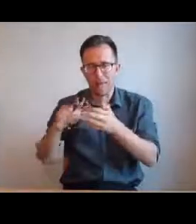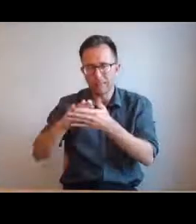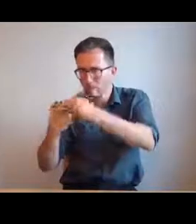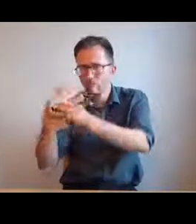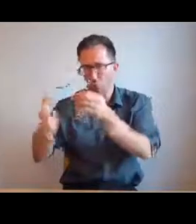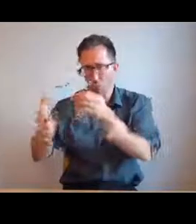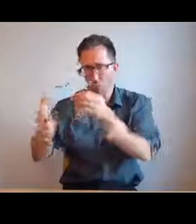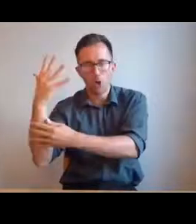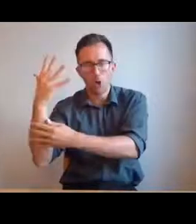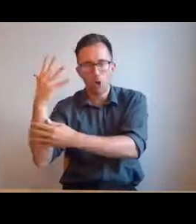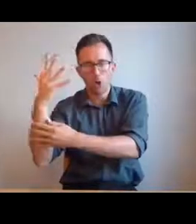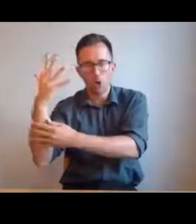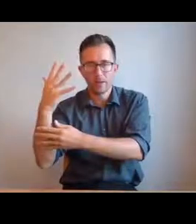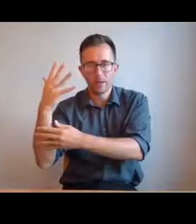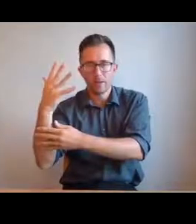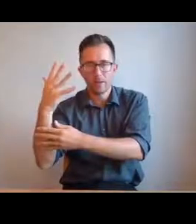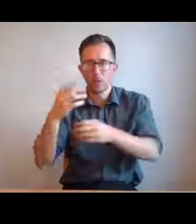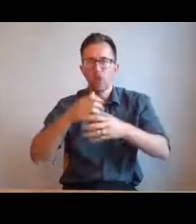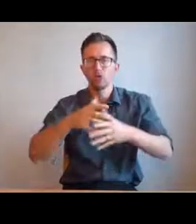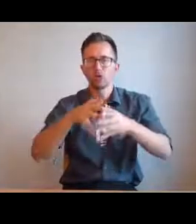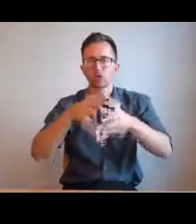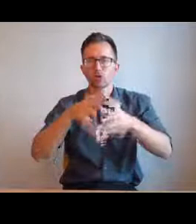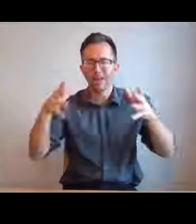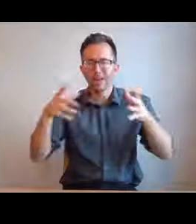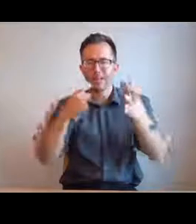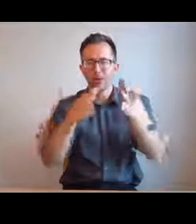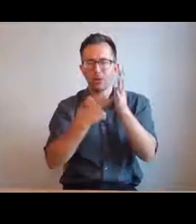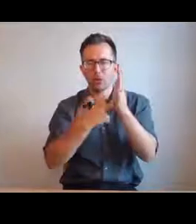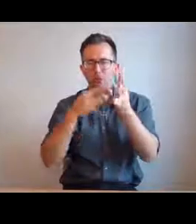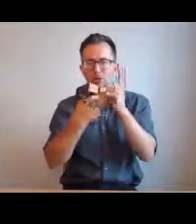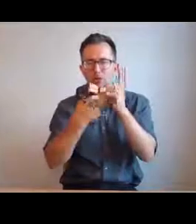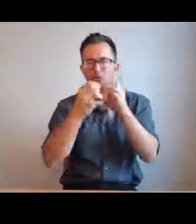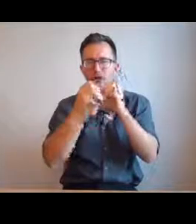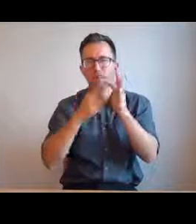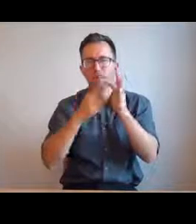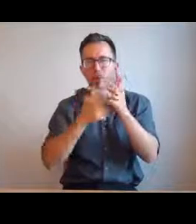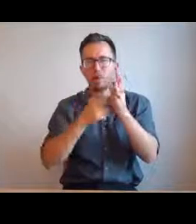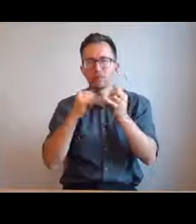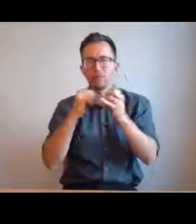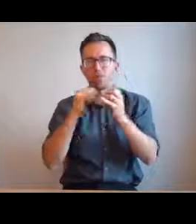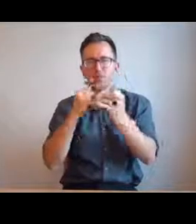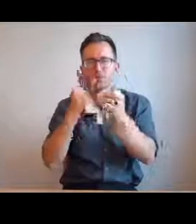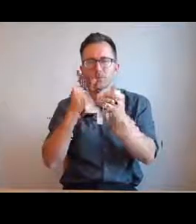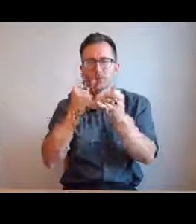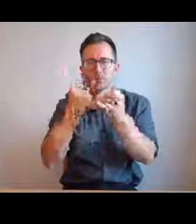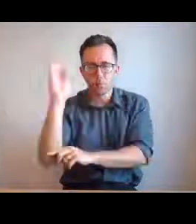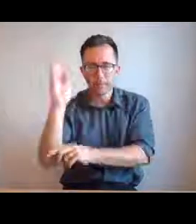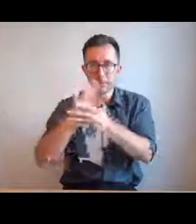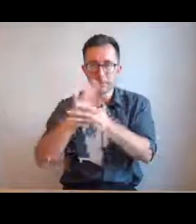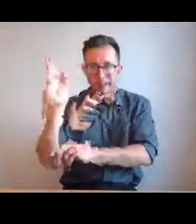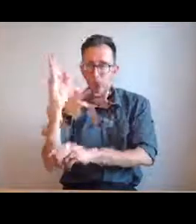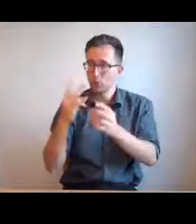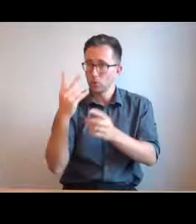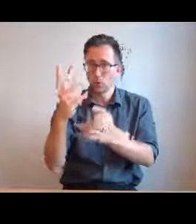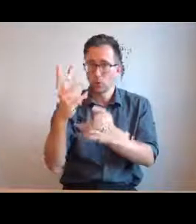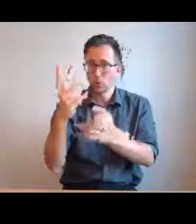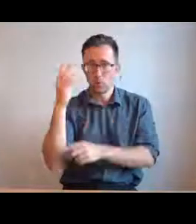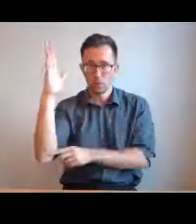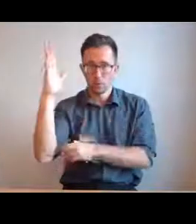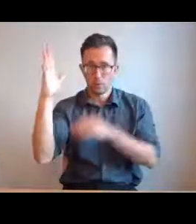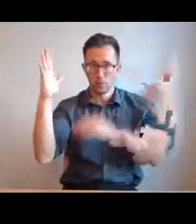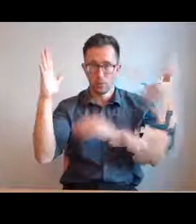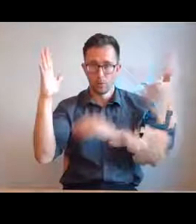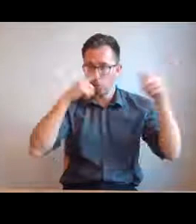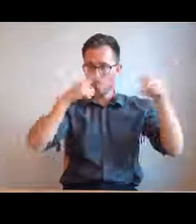Landscaping in Brewers Wood and Great Crabbleswood areas would be designed to connect both woodlands and propose replacement open space